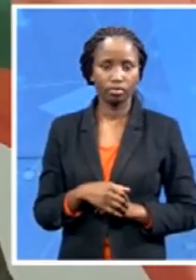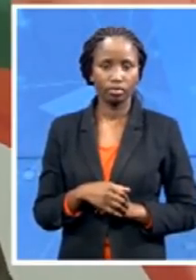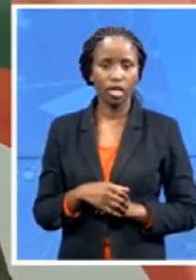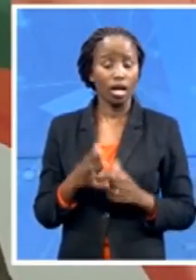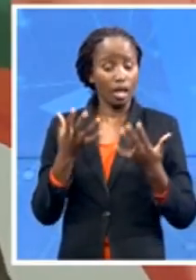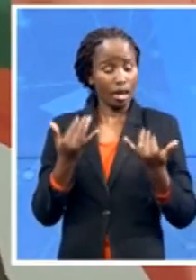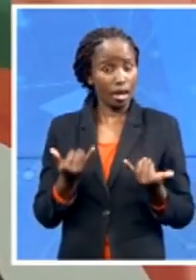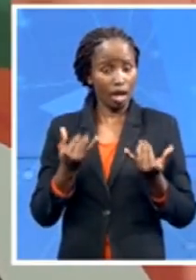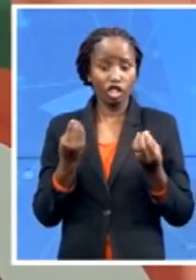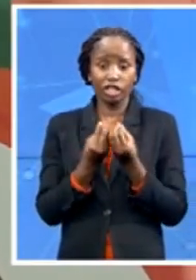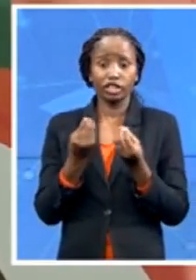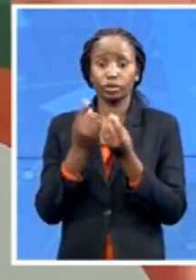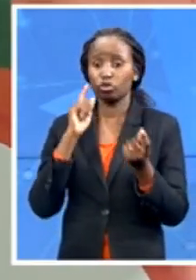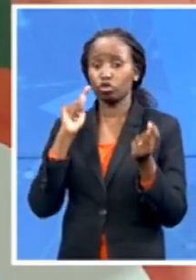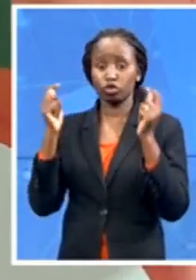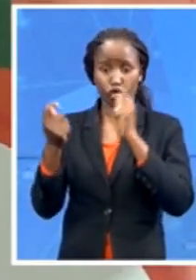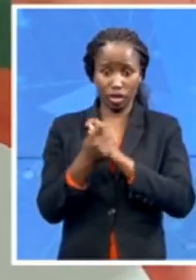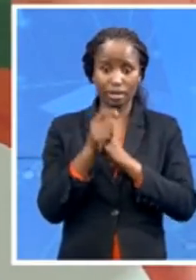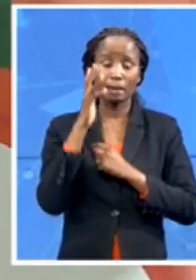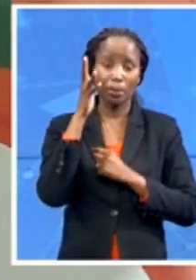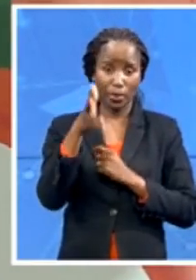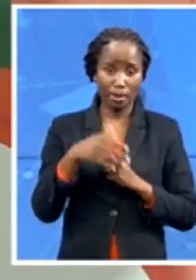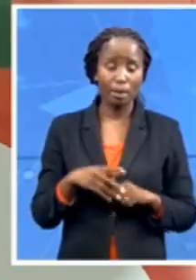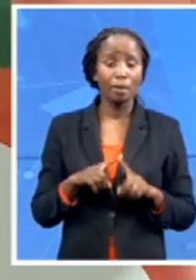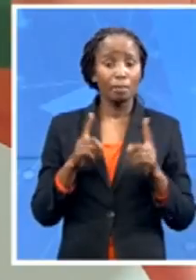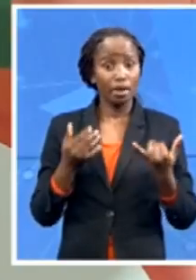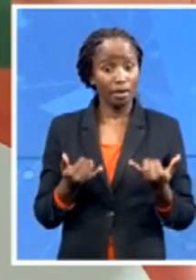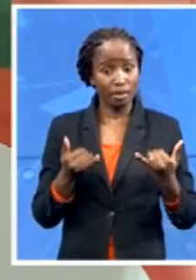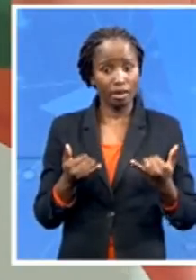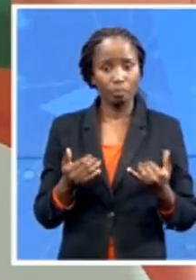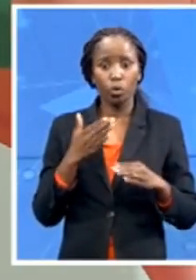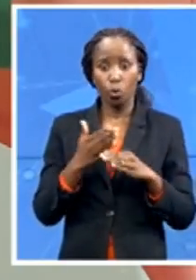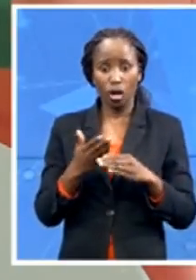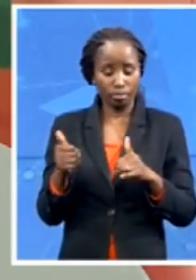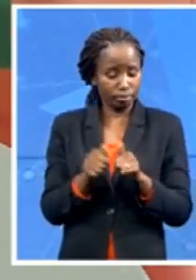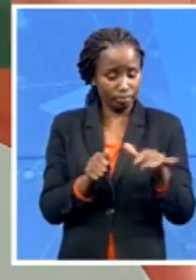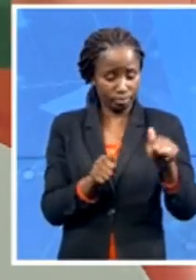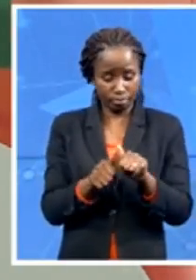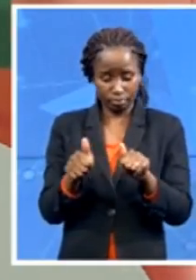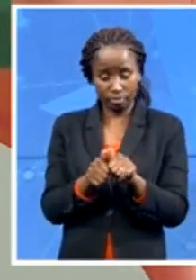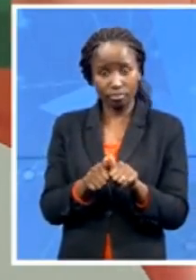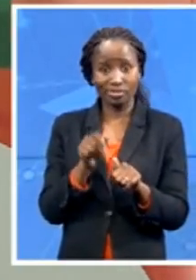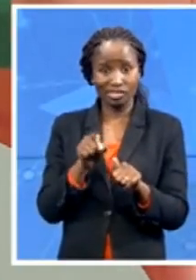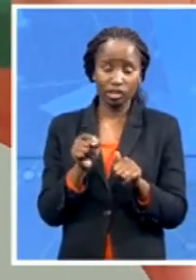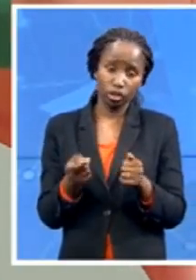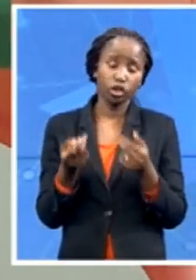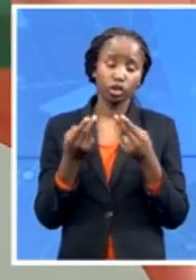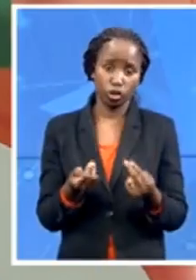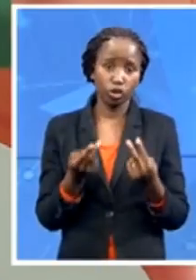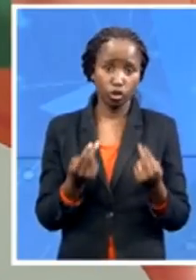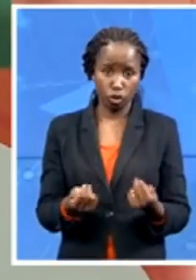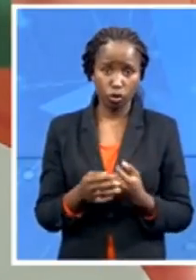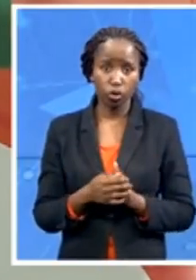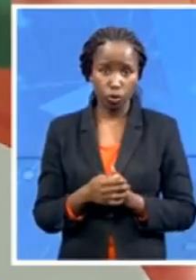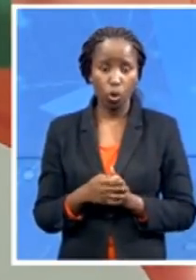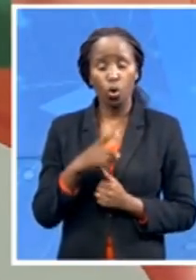However, coalition government is a relatively new phenomenon that will still have